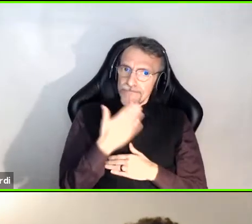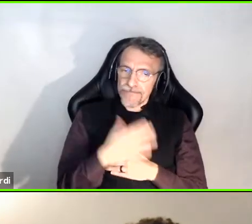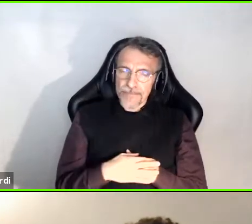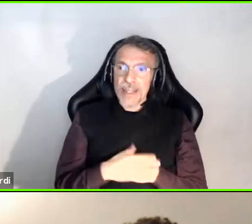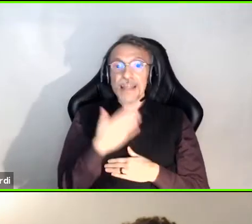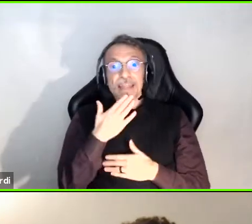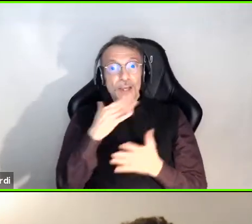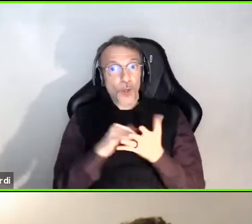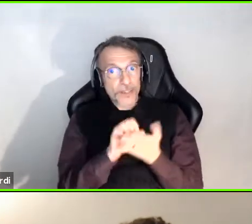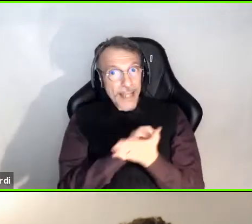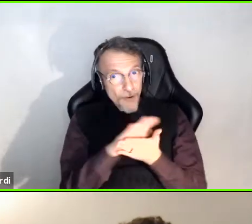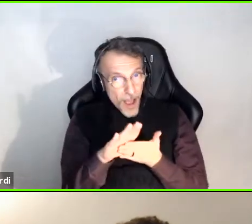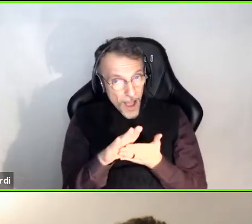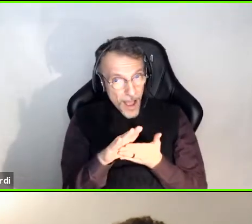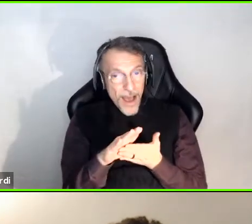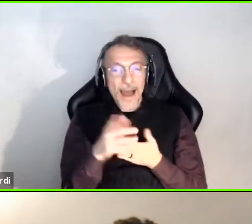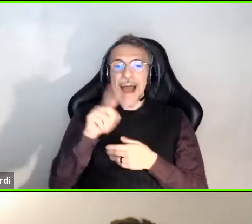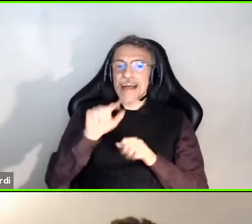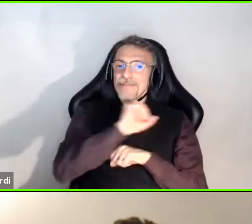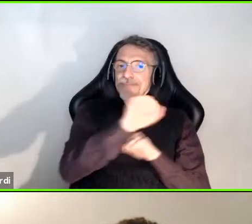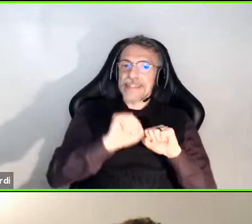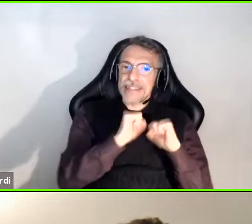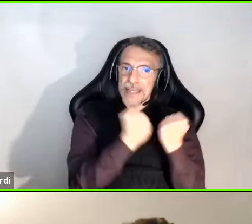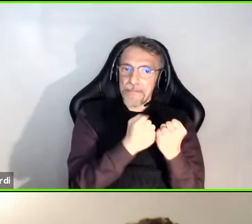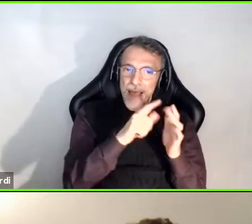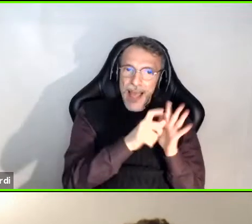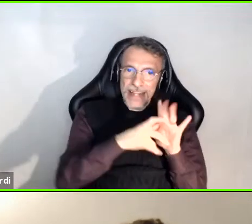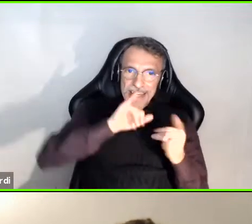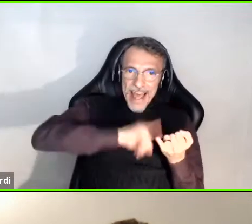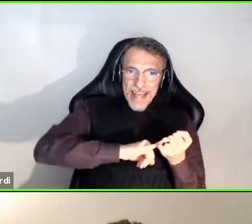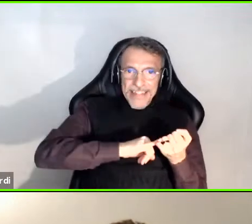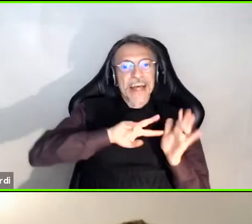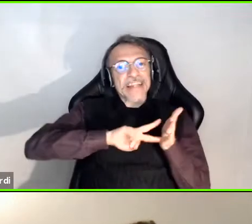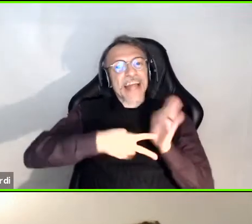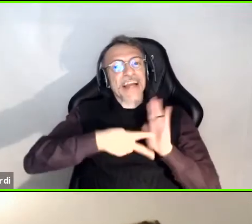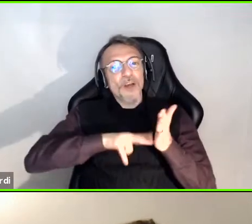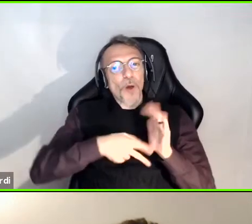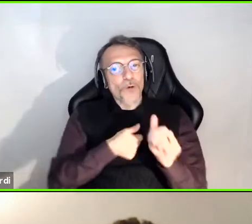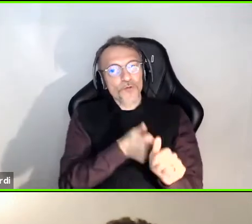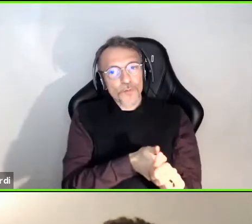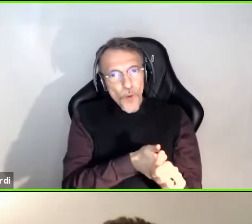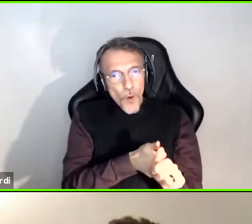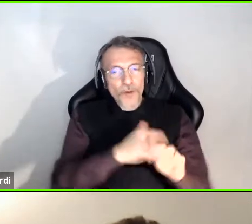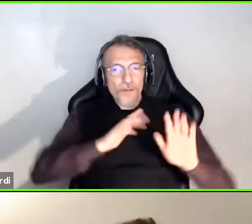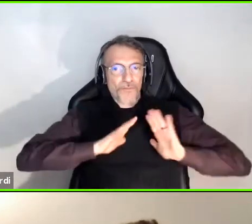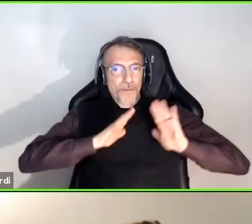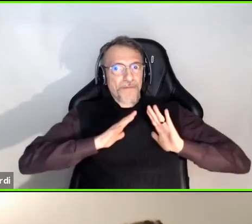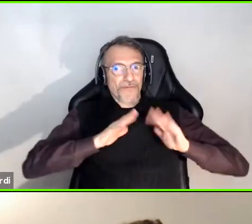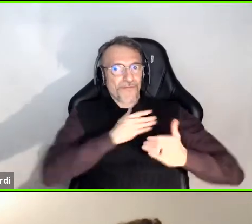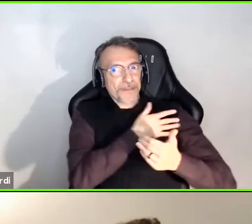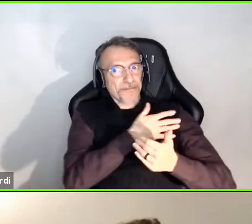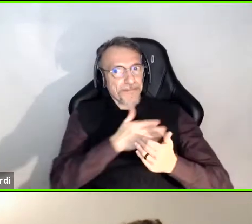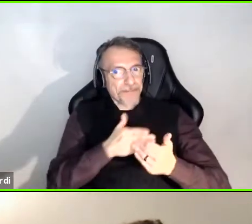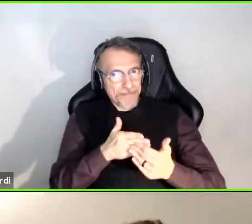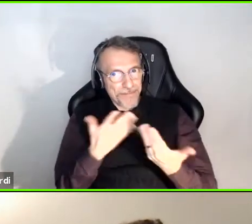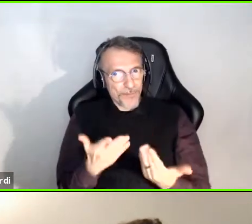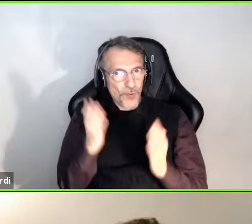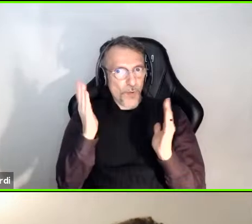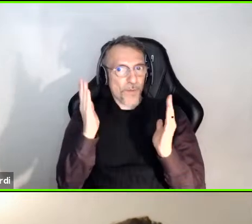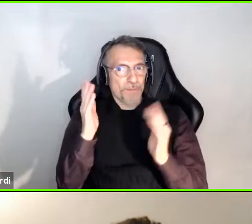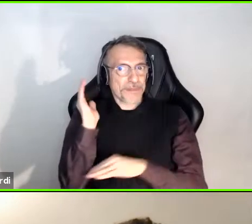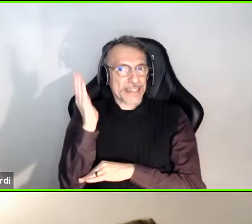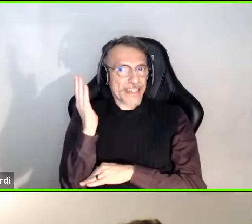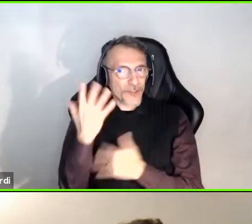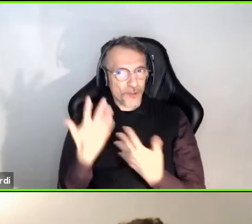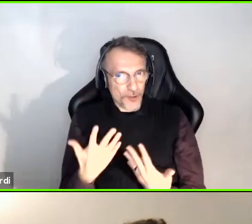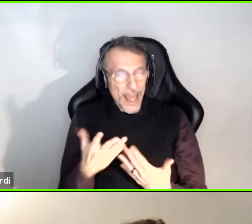Sarah and her team at the IDS for all the technical support, all the preparatory support leading to the event, as well